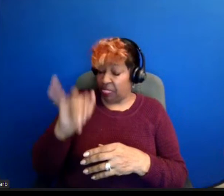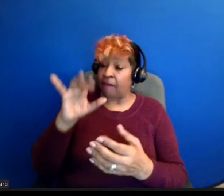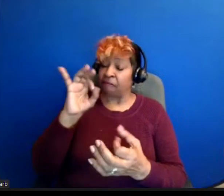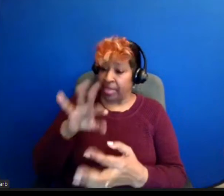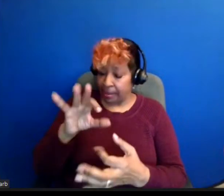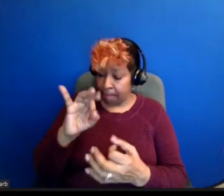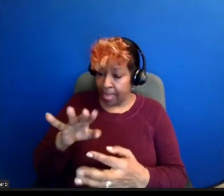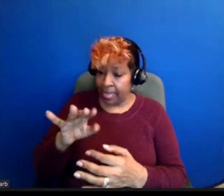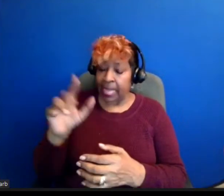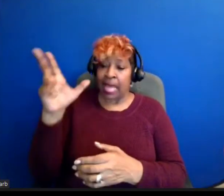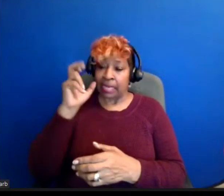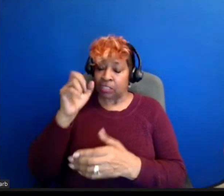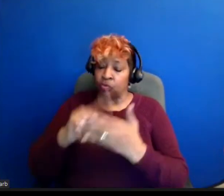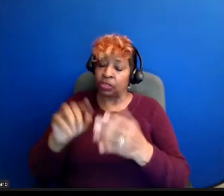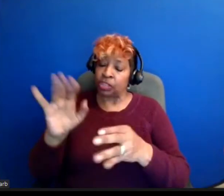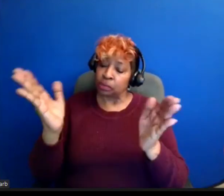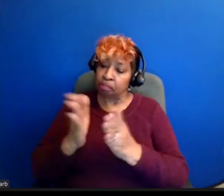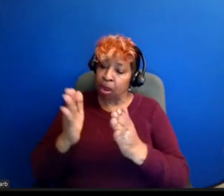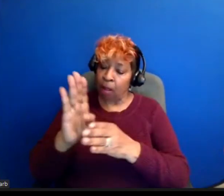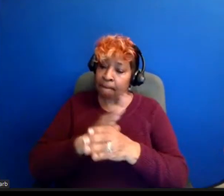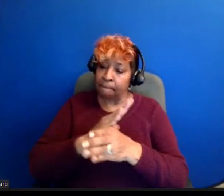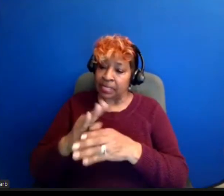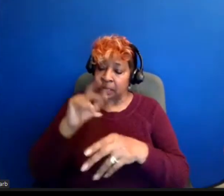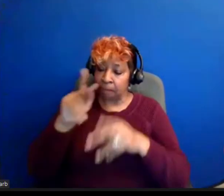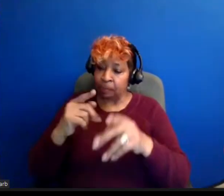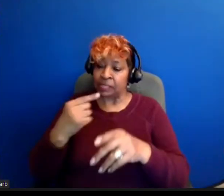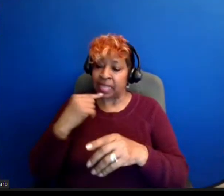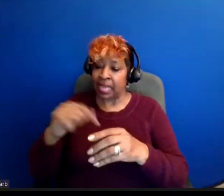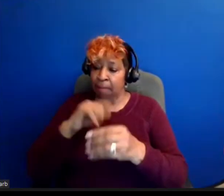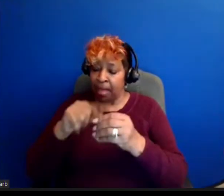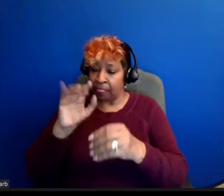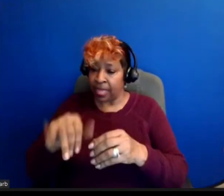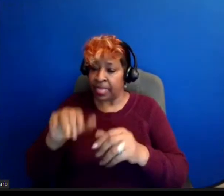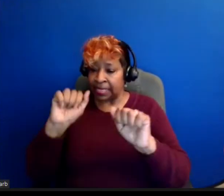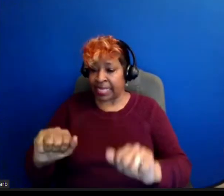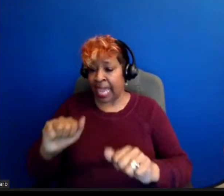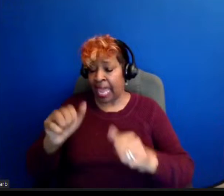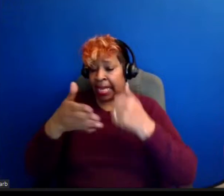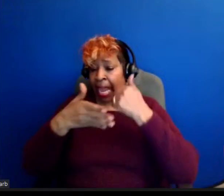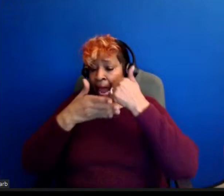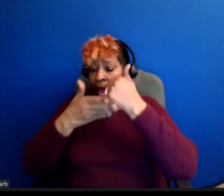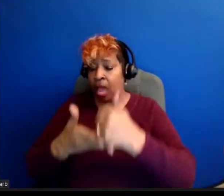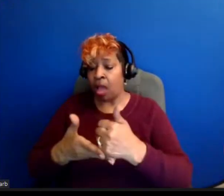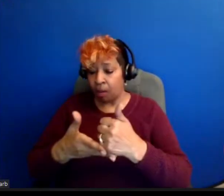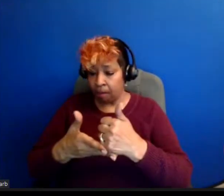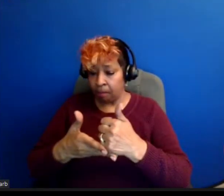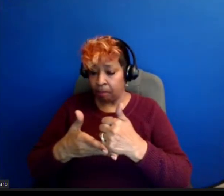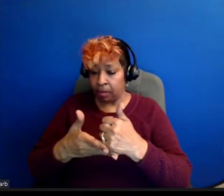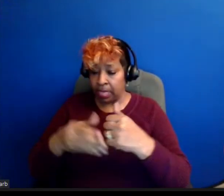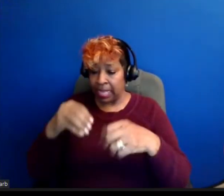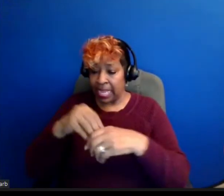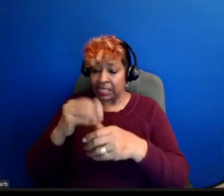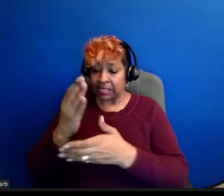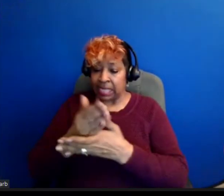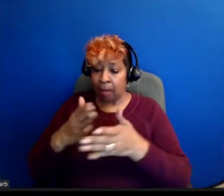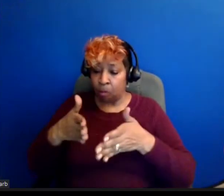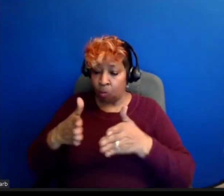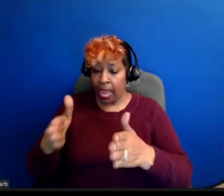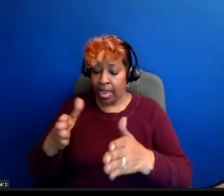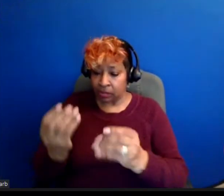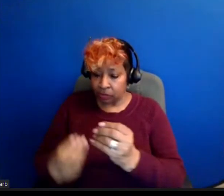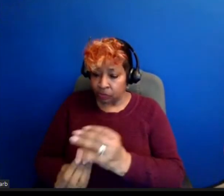what the small business people say about that. Yeah. So that we can help to, in some ways, to revitalize parts of the city